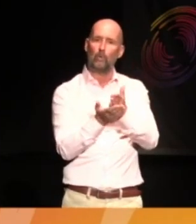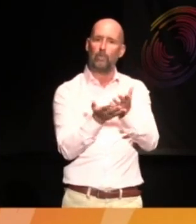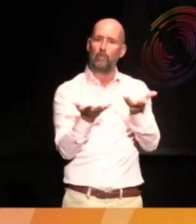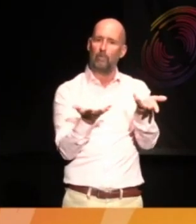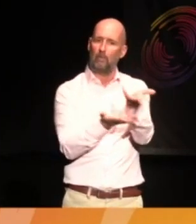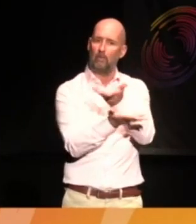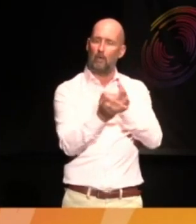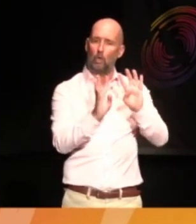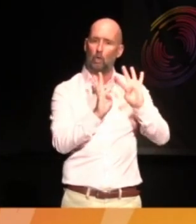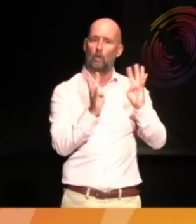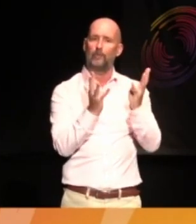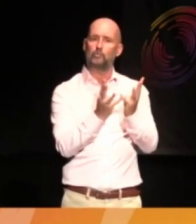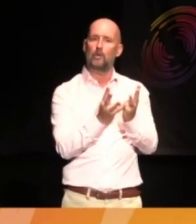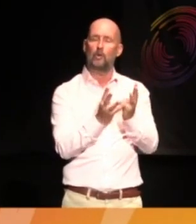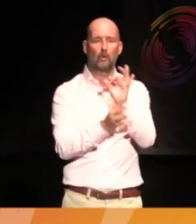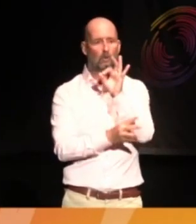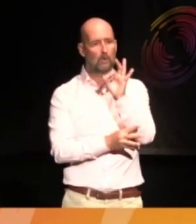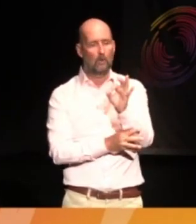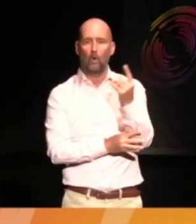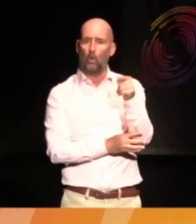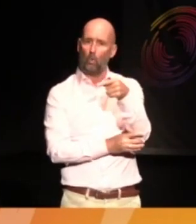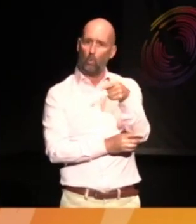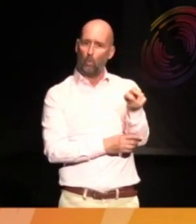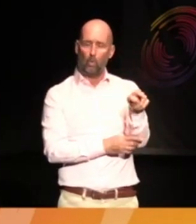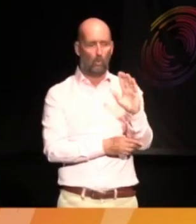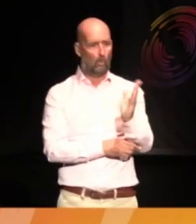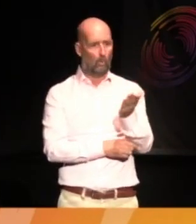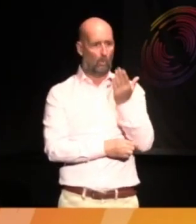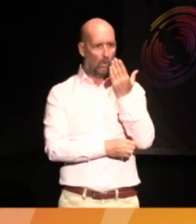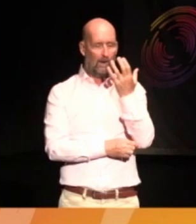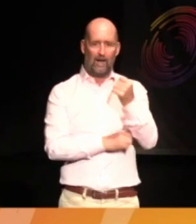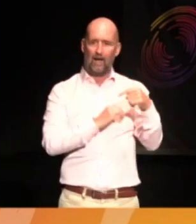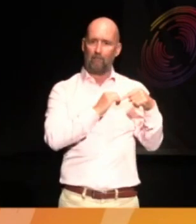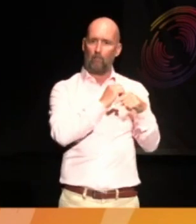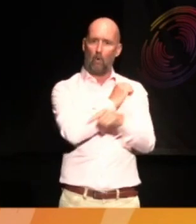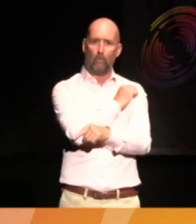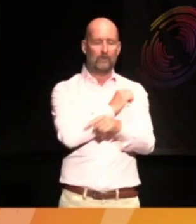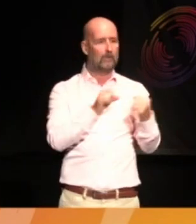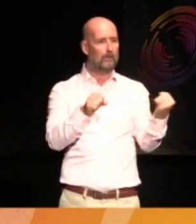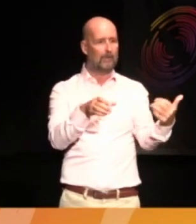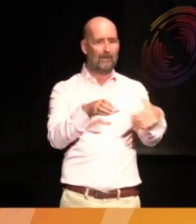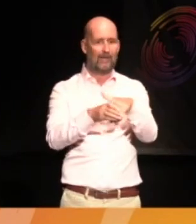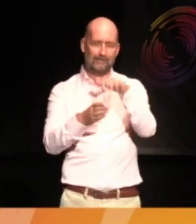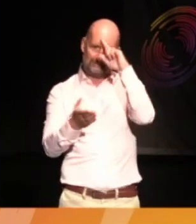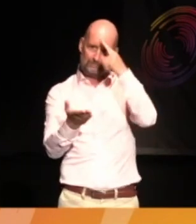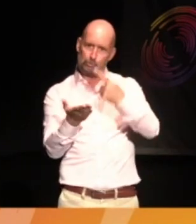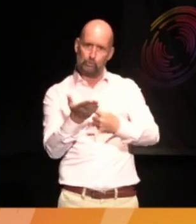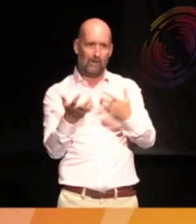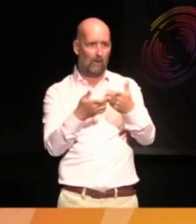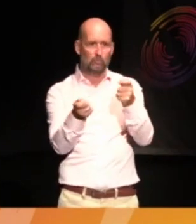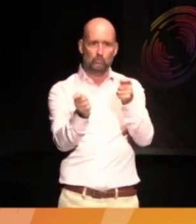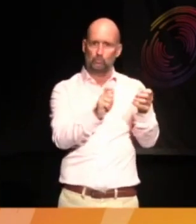question: what if people who have directly faced poverty were involved in decisions about poverty?